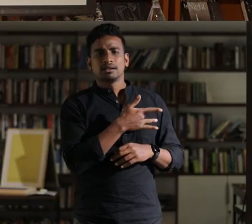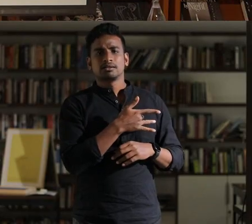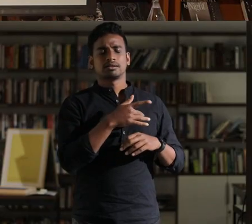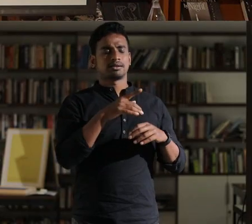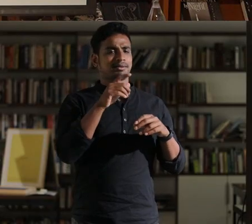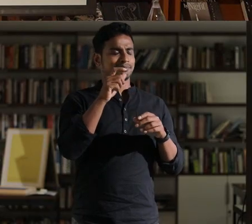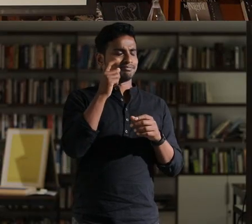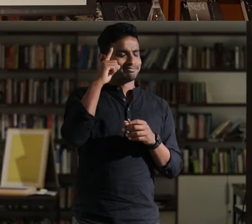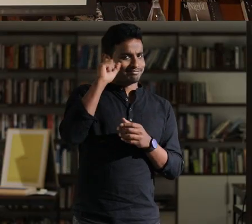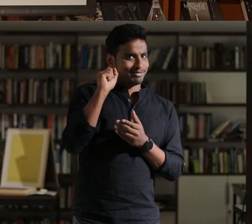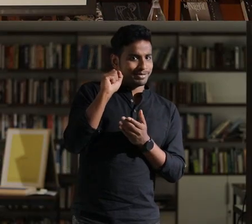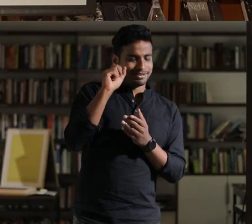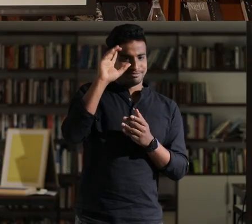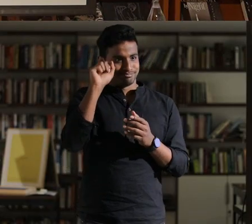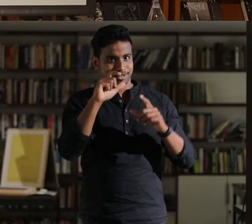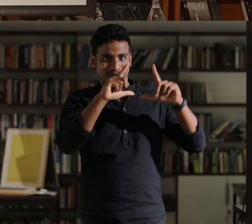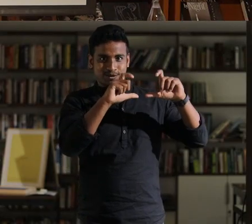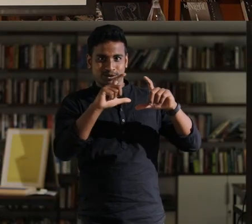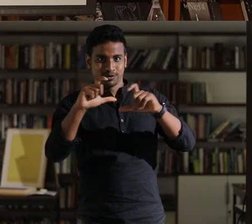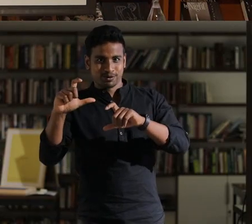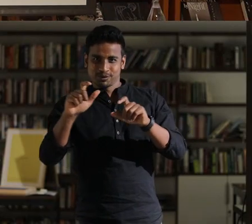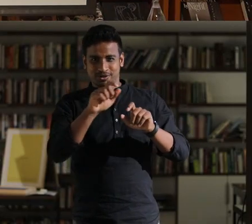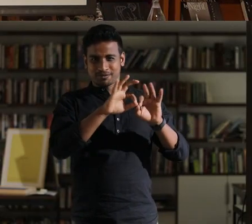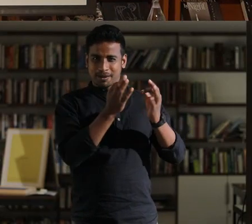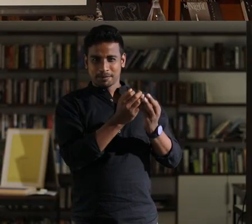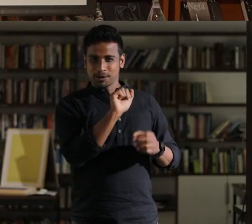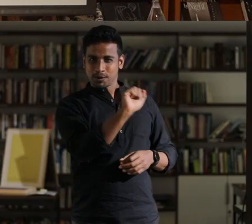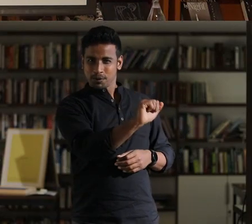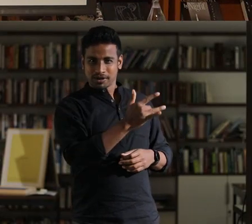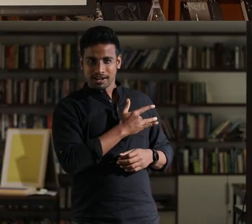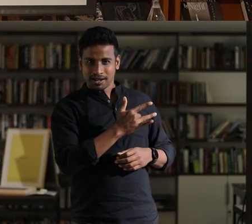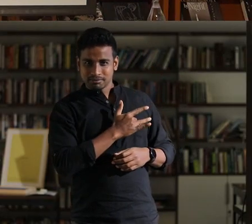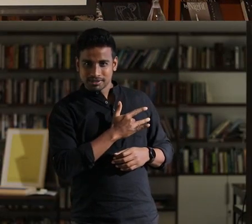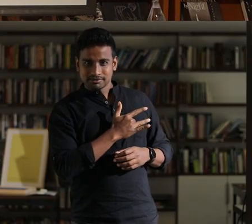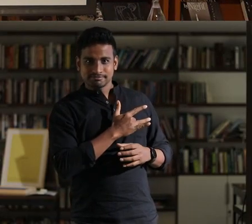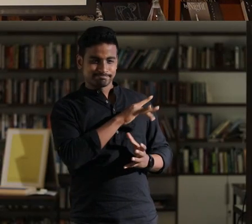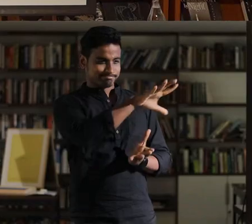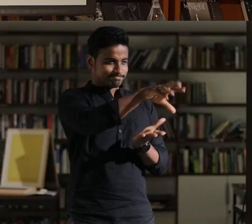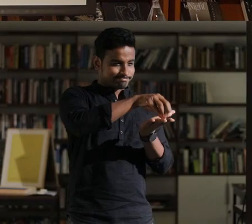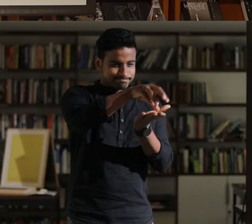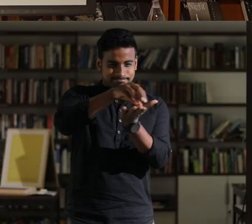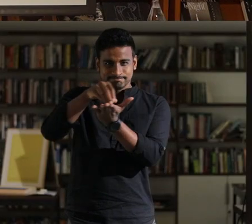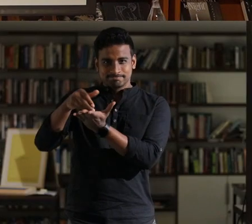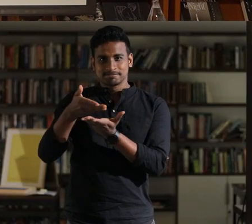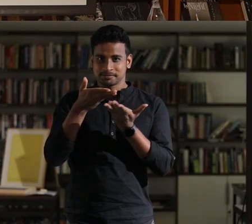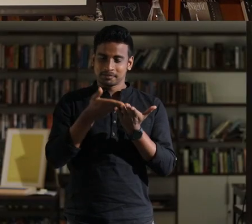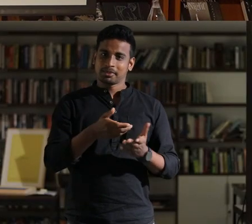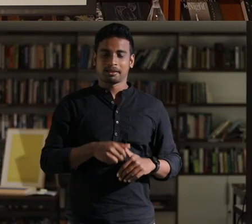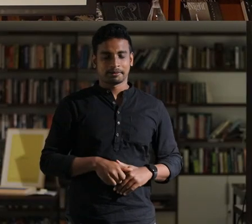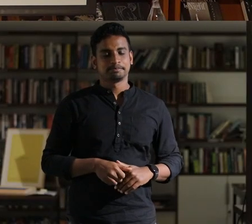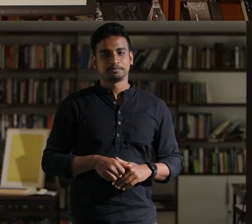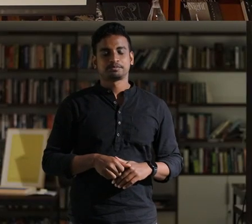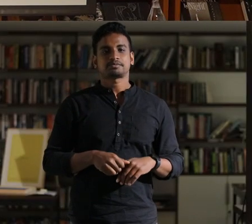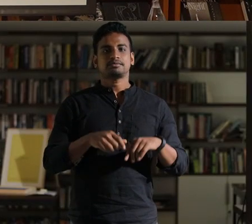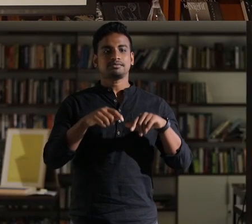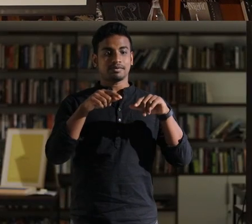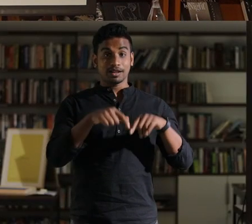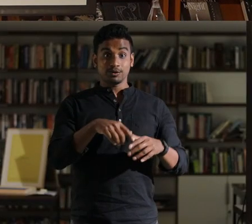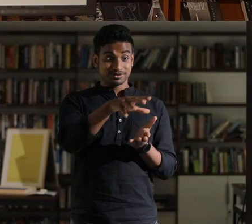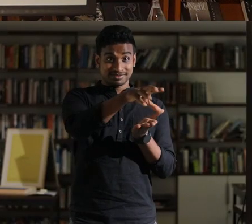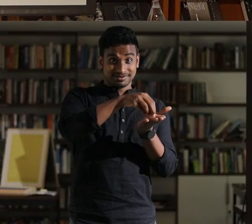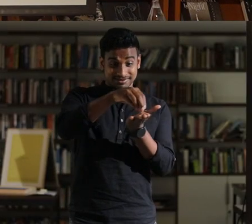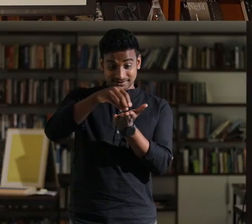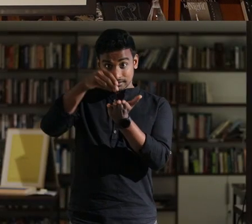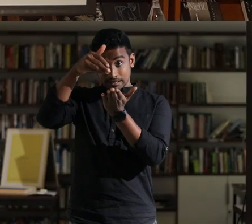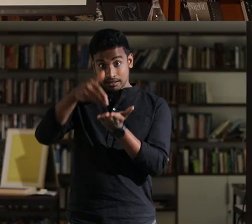memory-making practices. It aimed to elevate this often neglected area to a significant system for